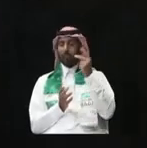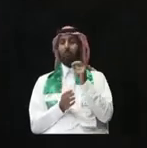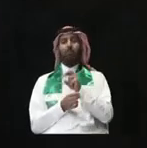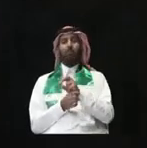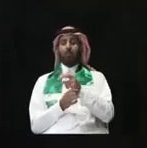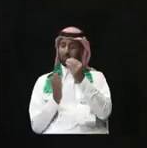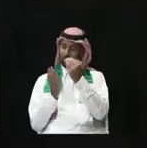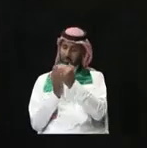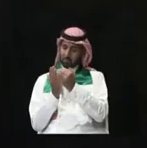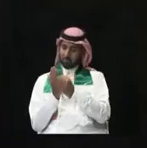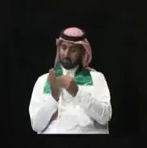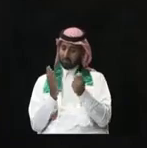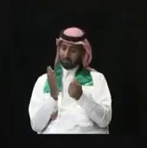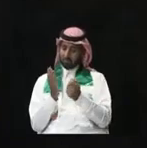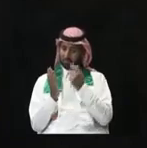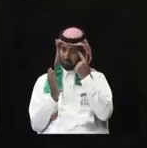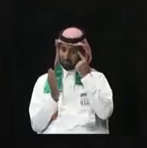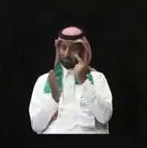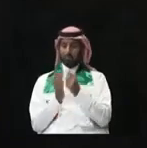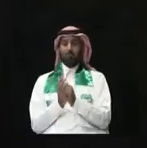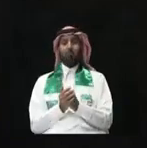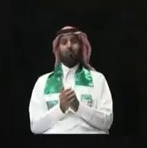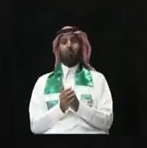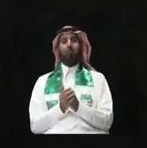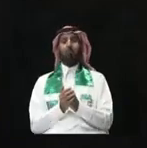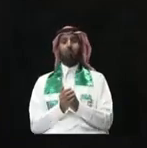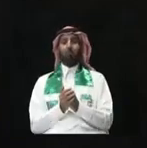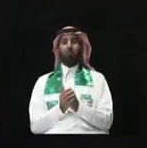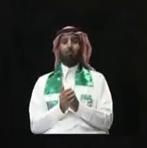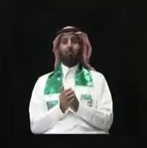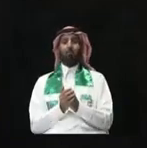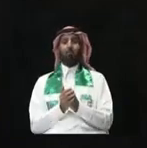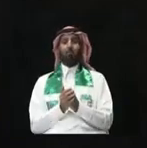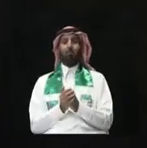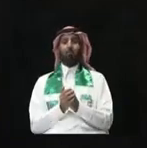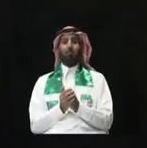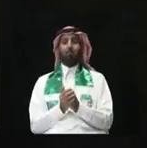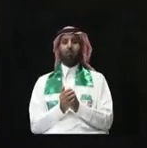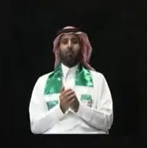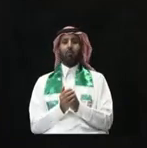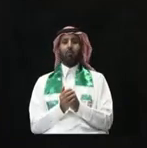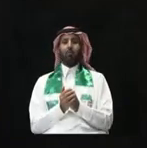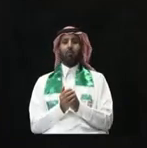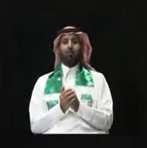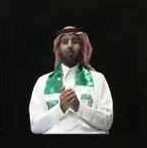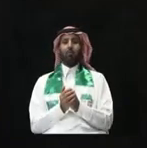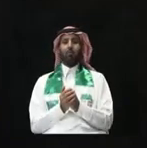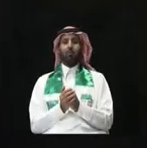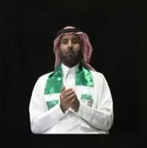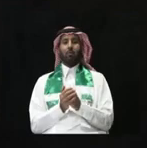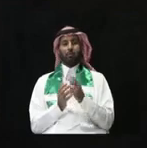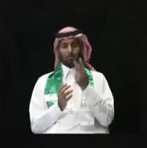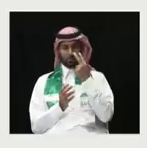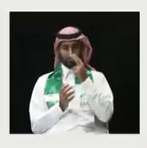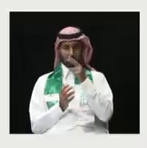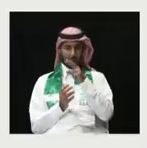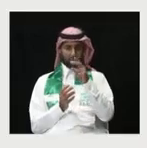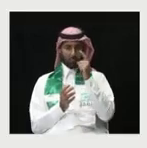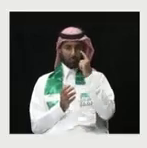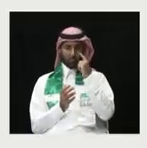notes, then you will do the big job, which is writing an article or paragraph. Let's check